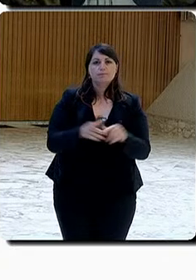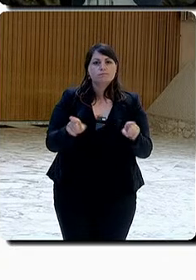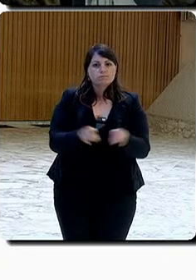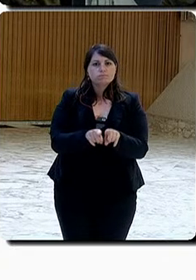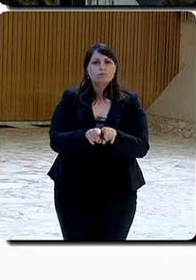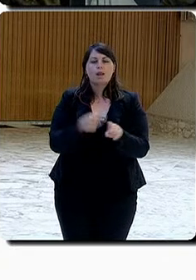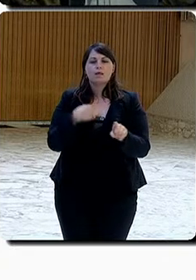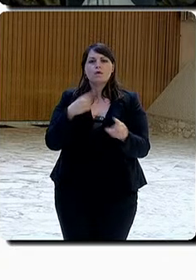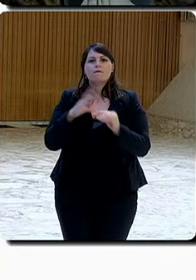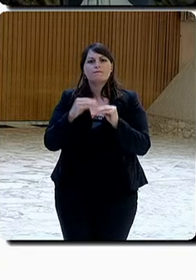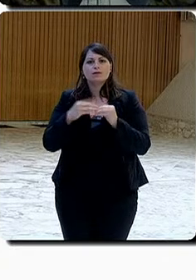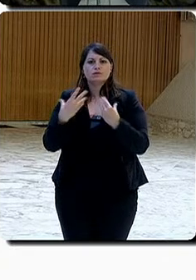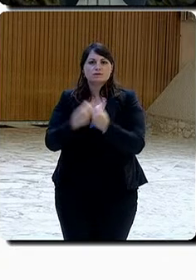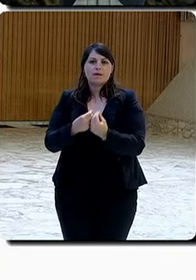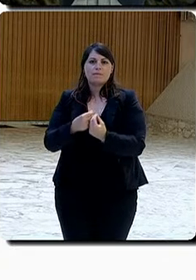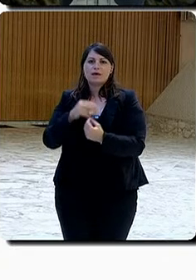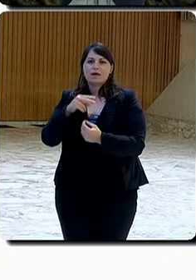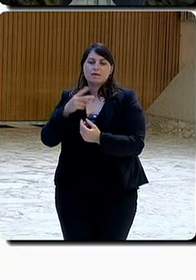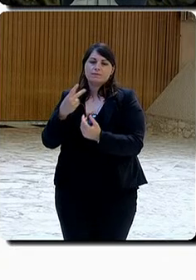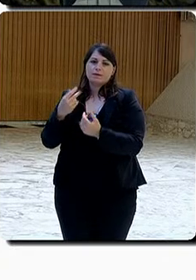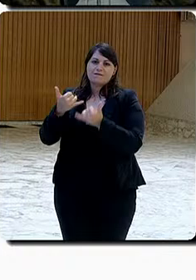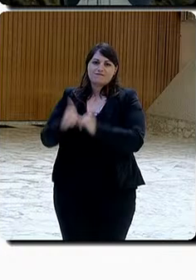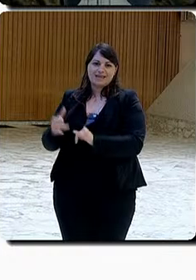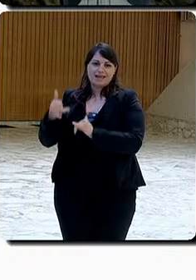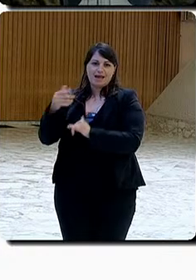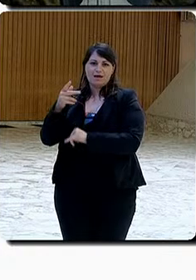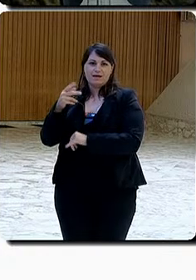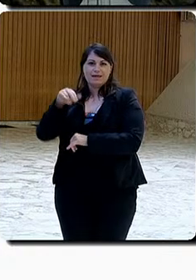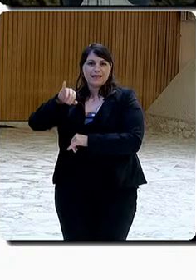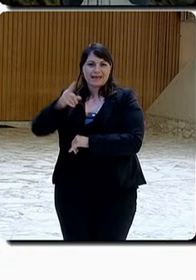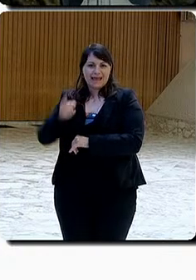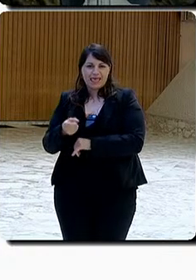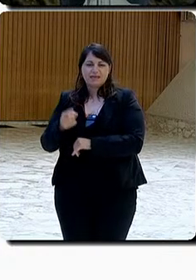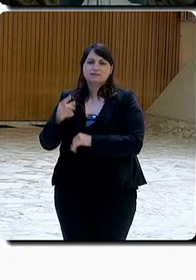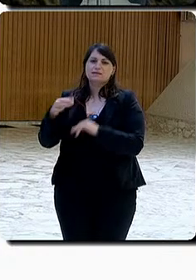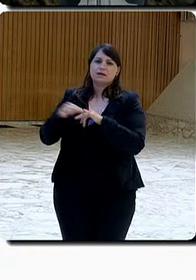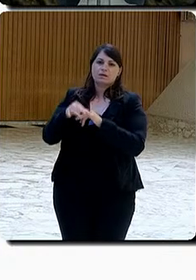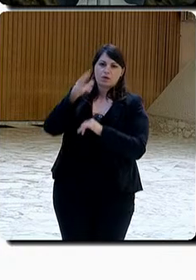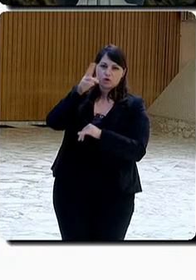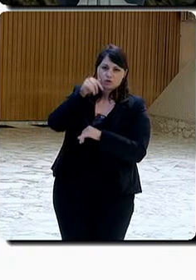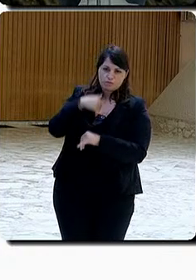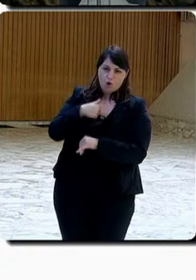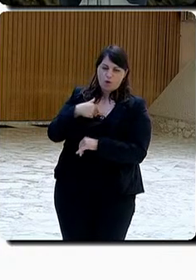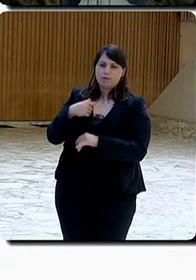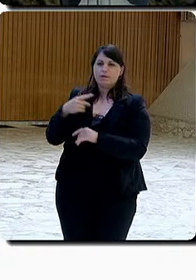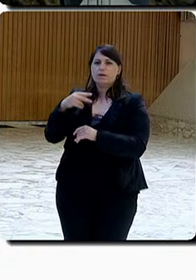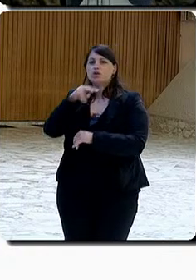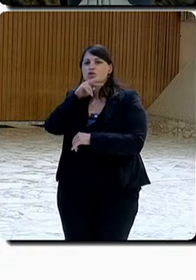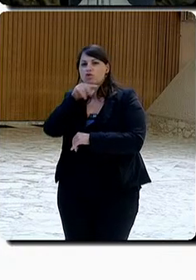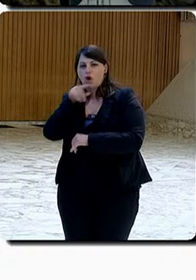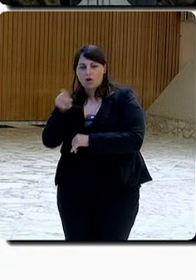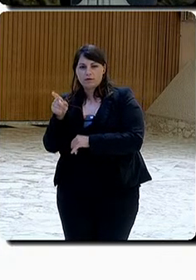Anthony, my father now gone to God, and my wife Karen's parents, Catherine and Bob.